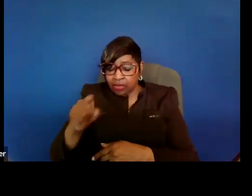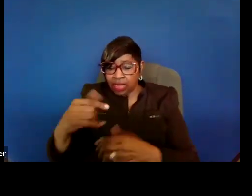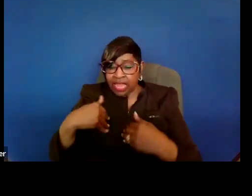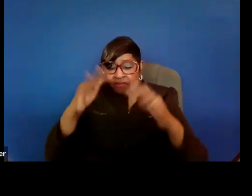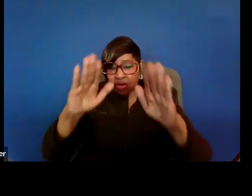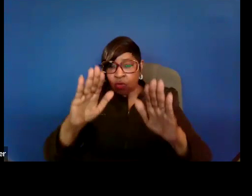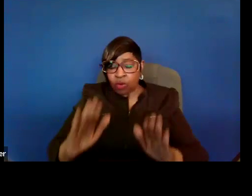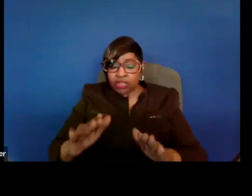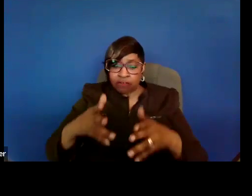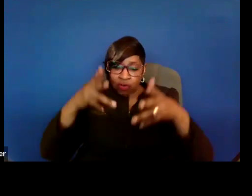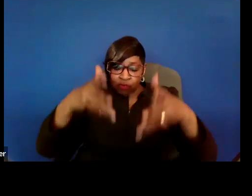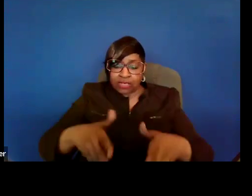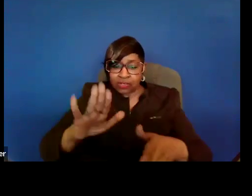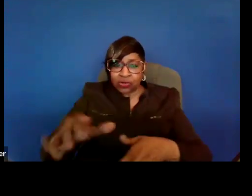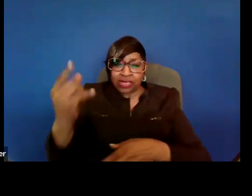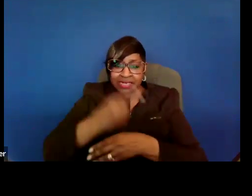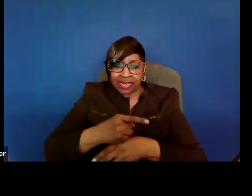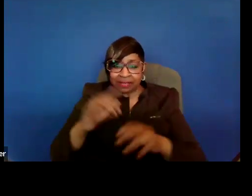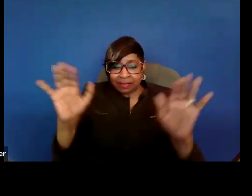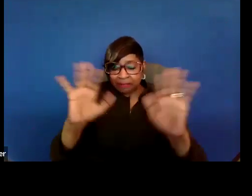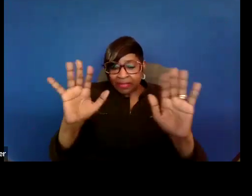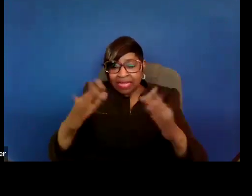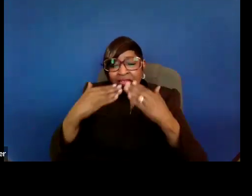day. Thank you so much again to our panelists and to our